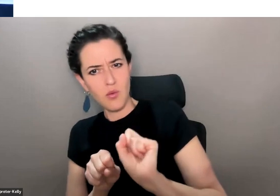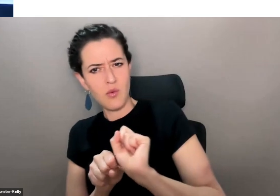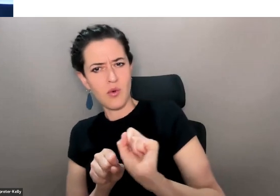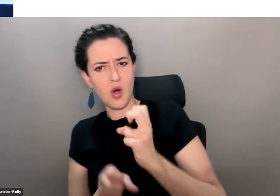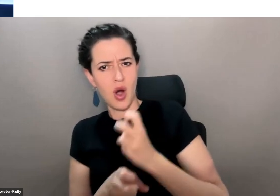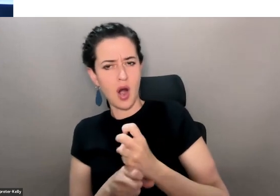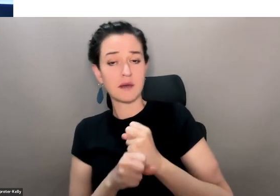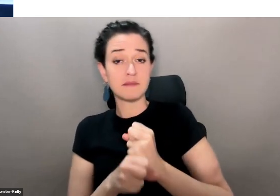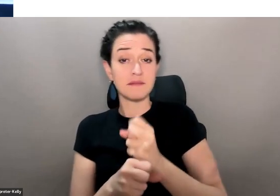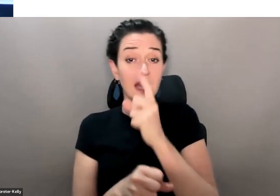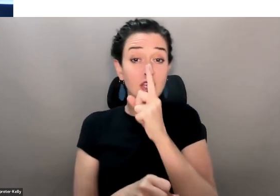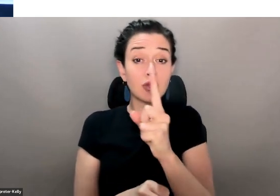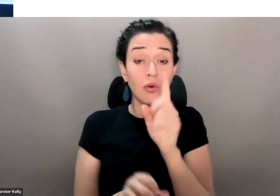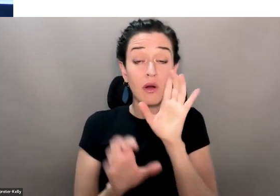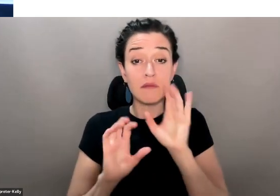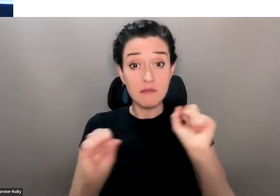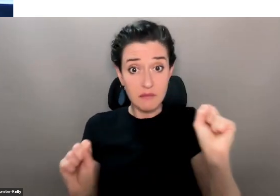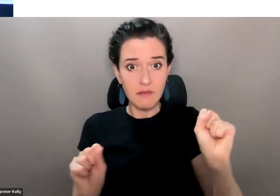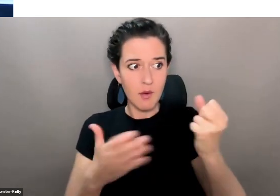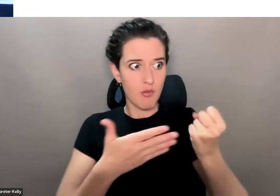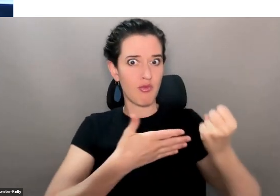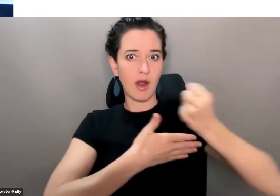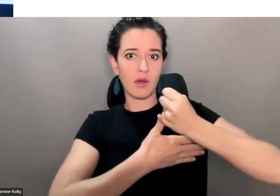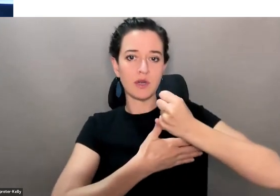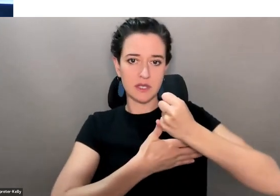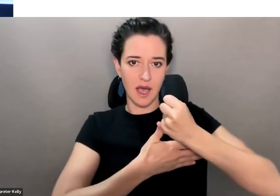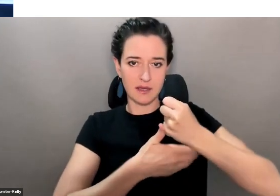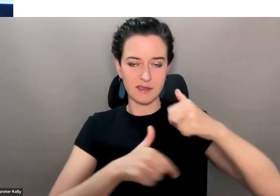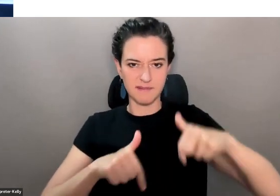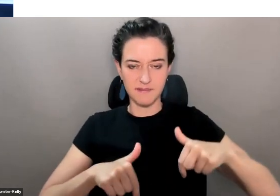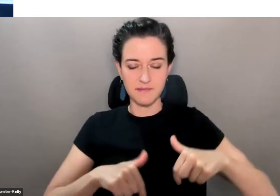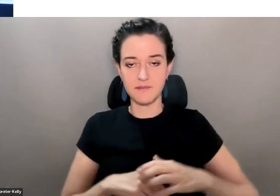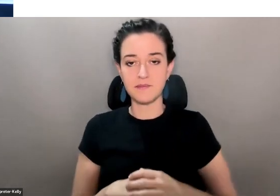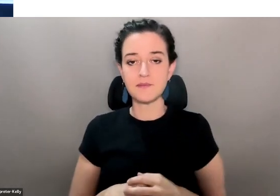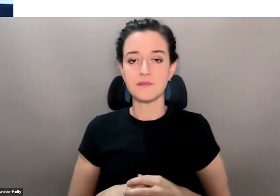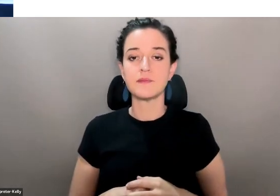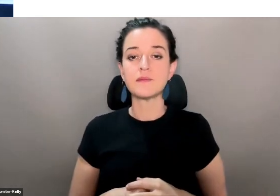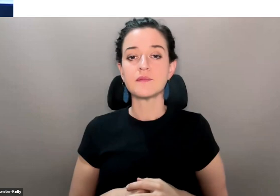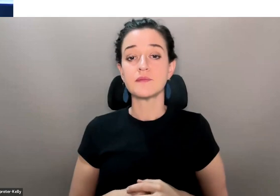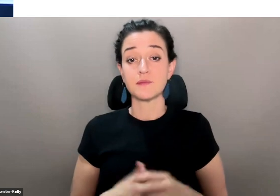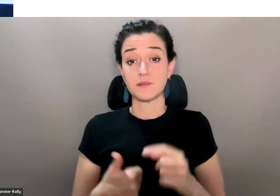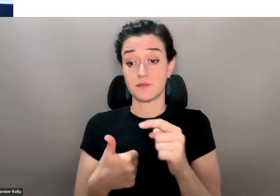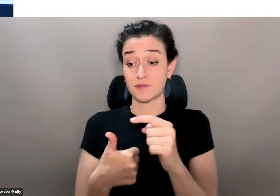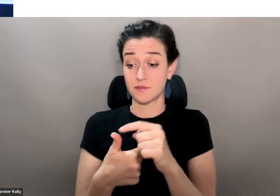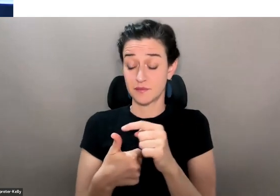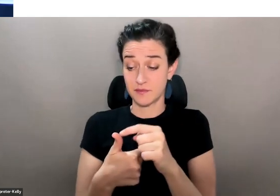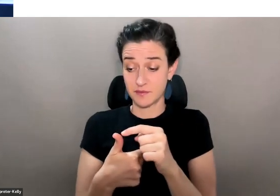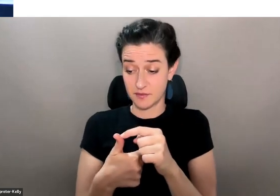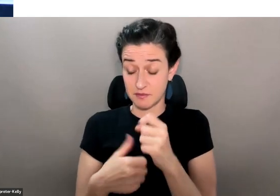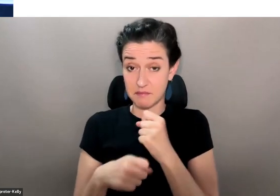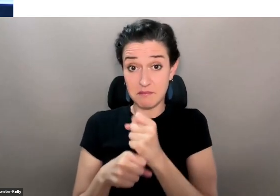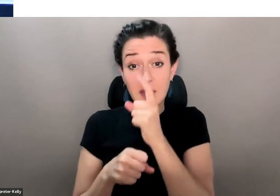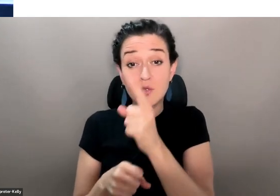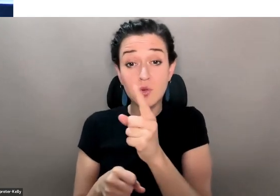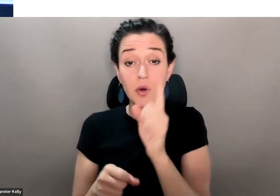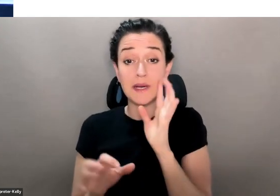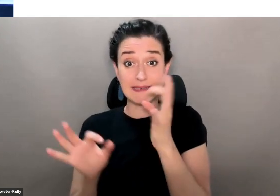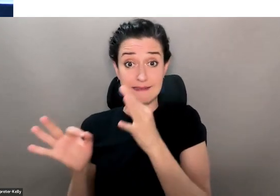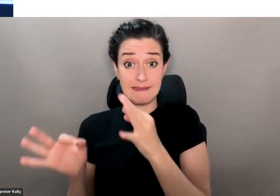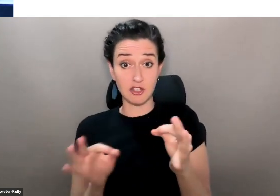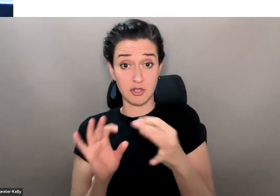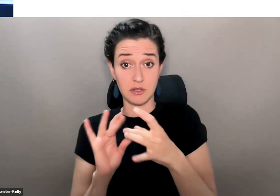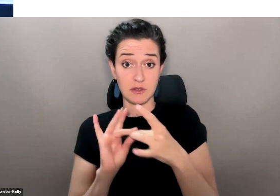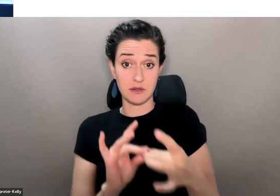Biden-Harris administration prioritized it. First, this rule ensures that decisions about medical treatment are not based